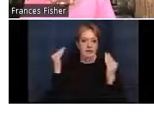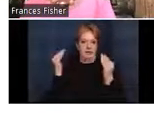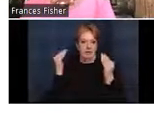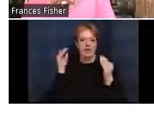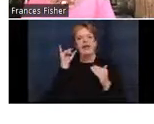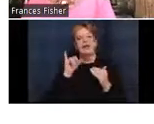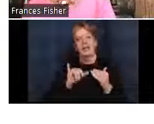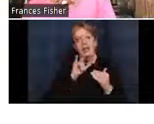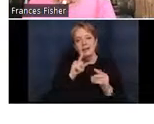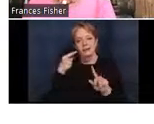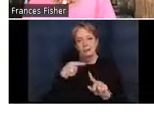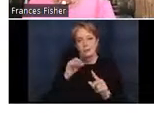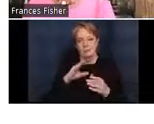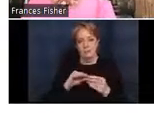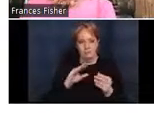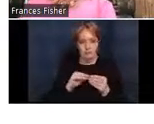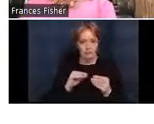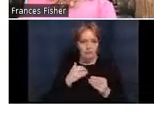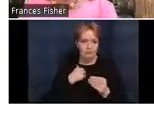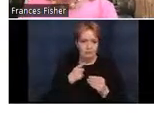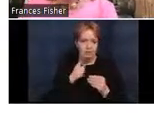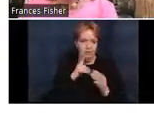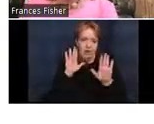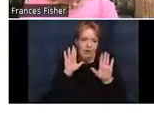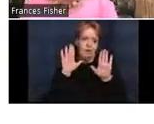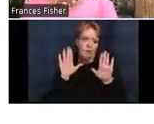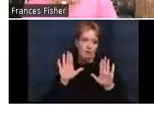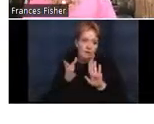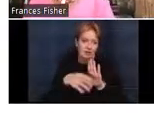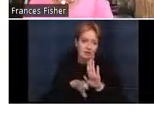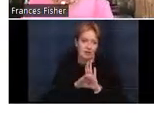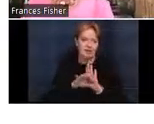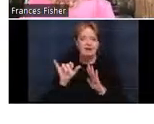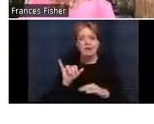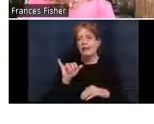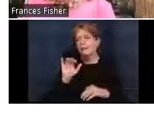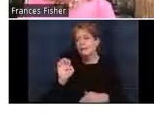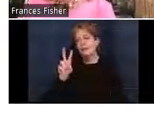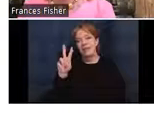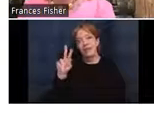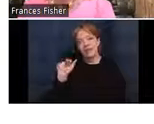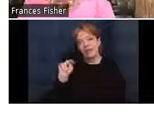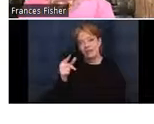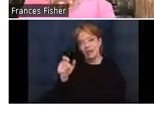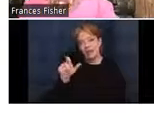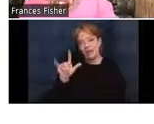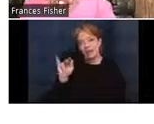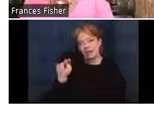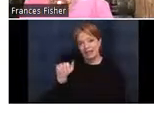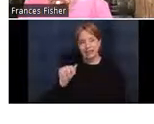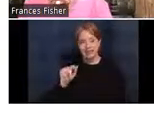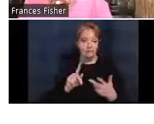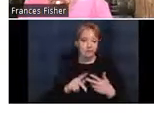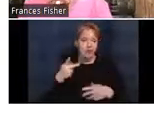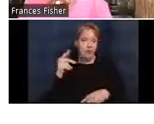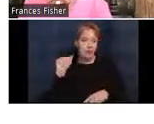and you have these wonderful characters like Evangelina and Pappy King. And this follows